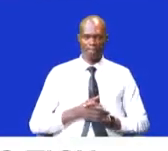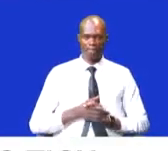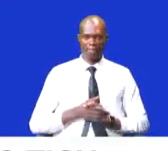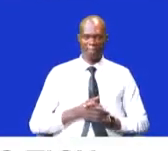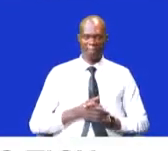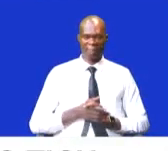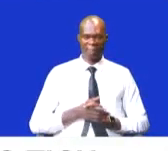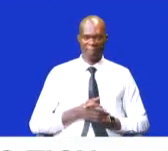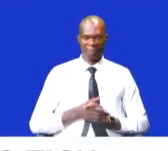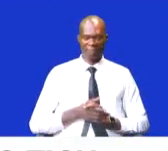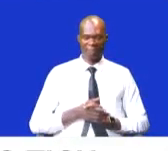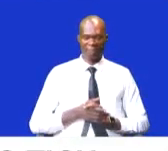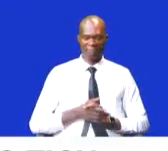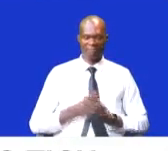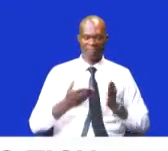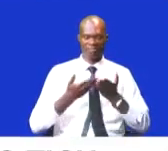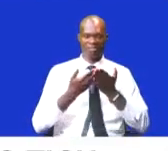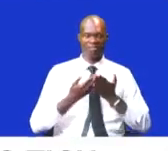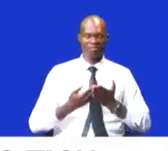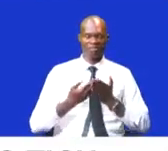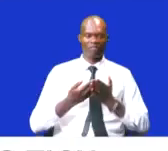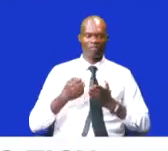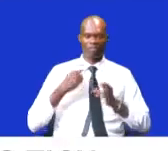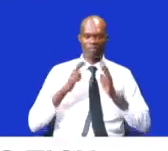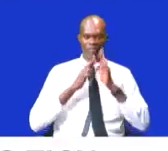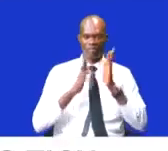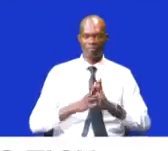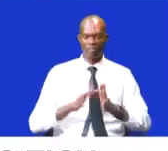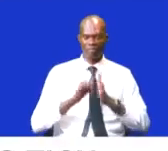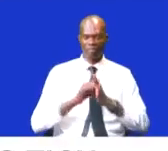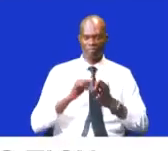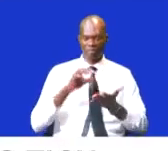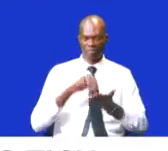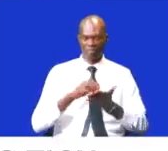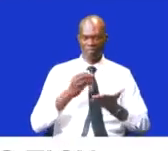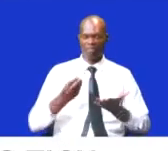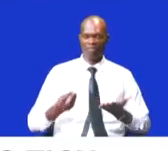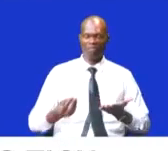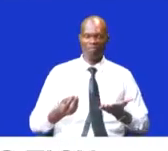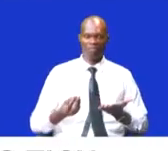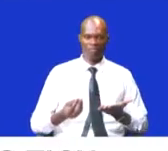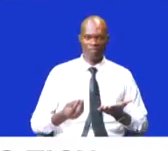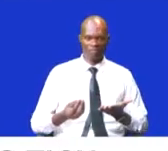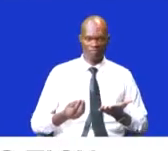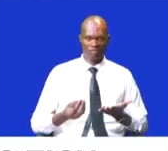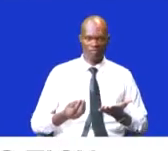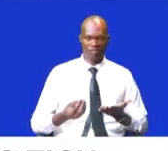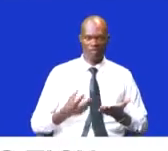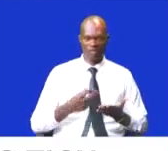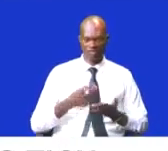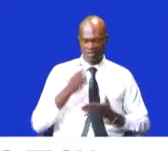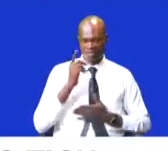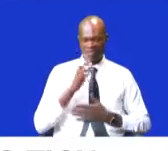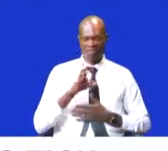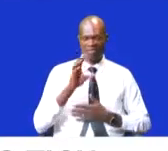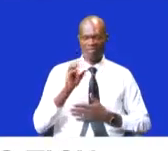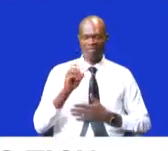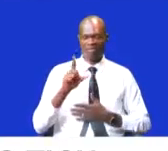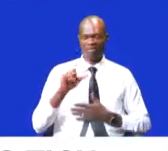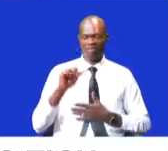and gave a report to me that they found or determined that Mr. Collins